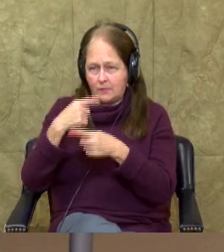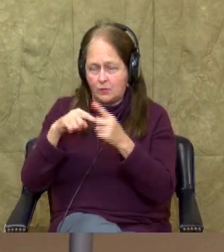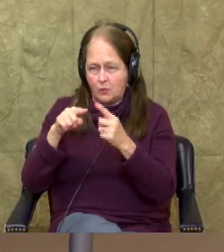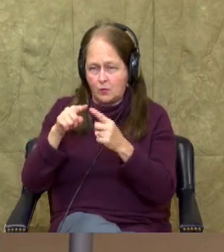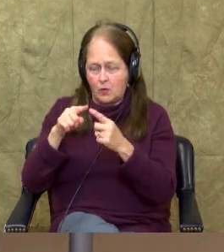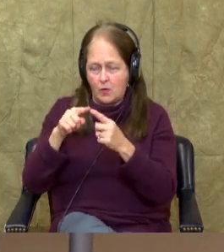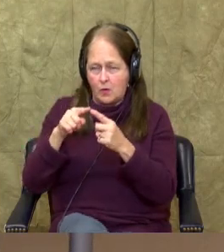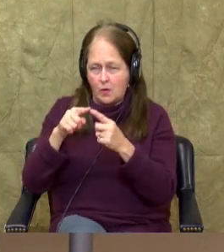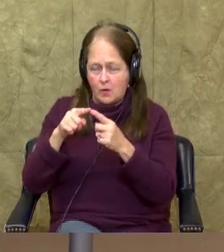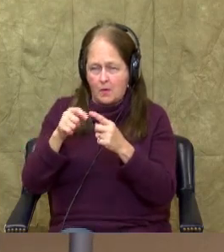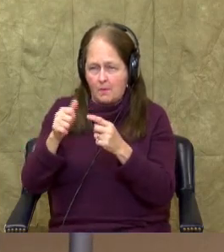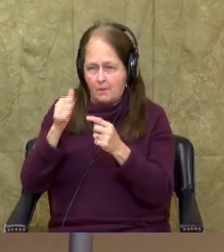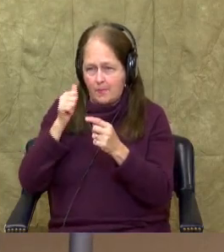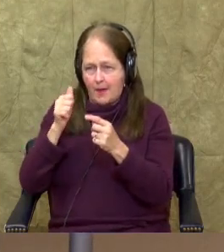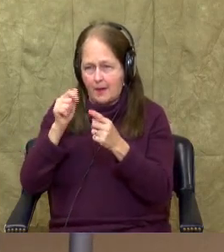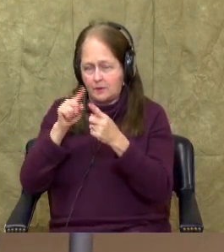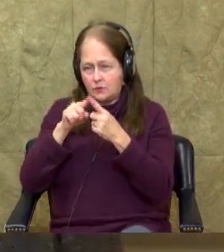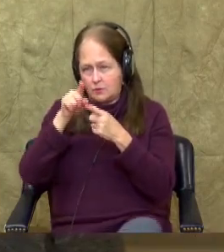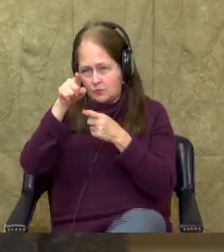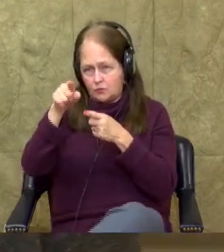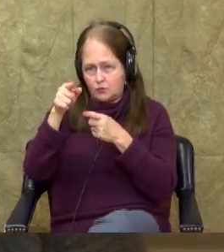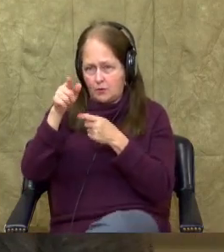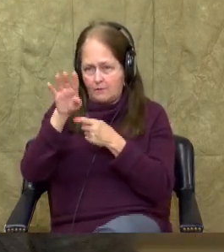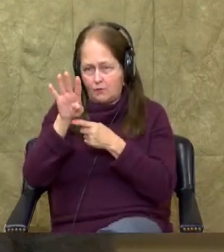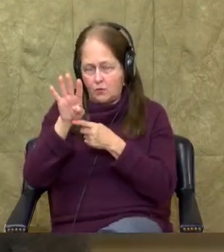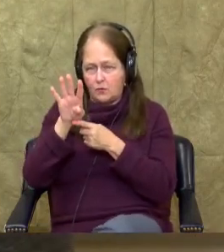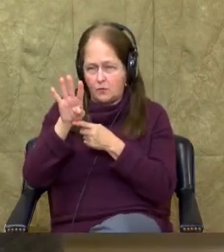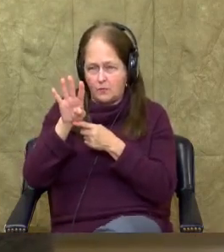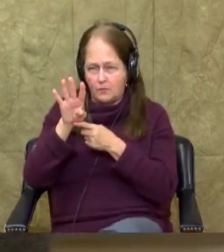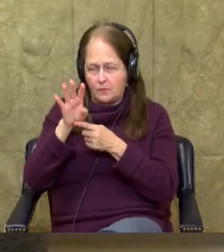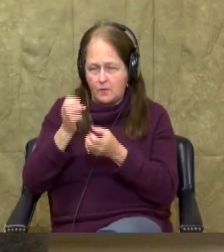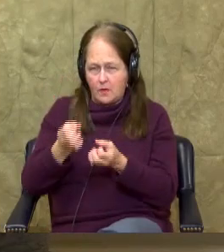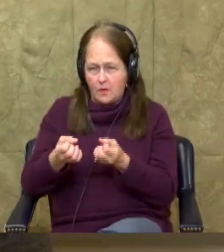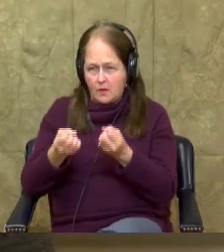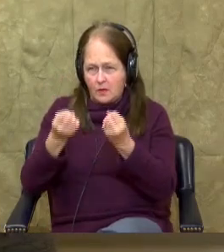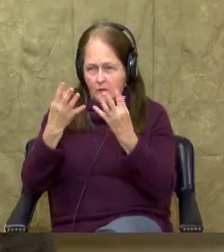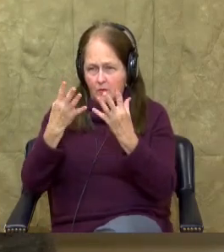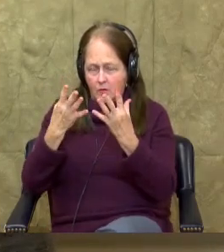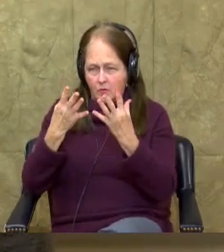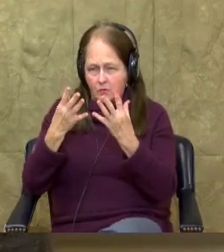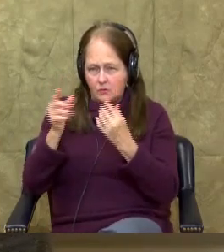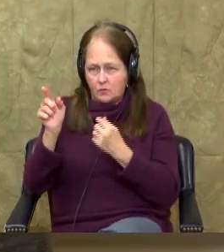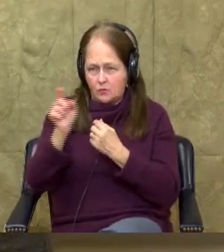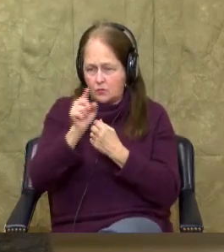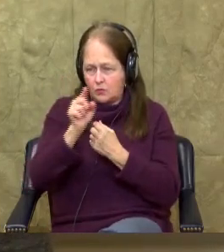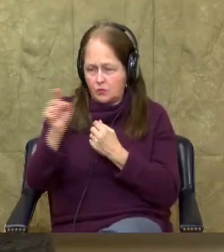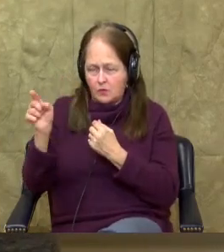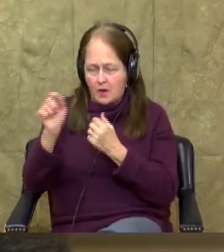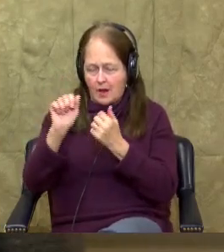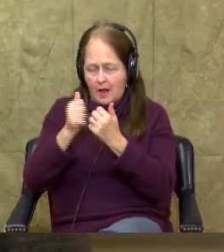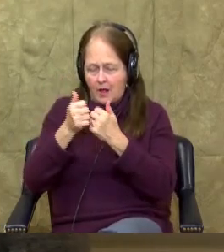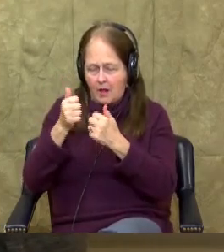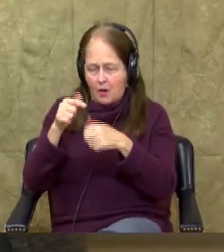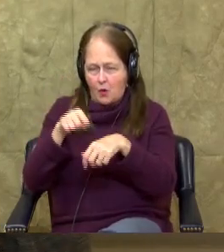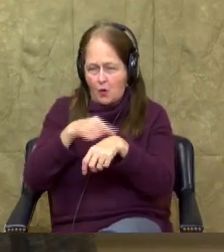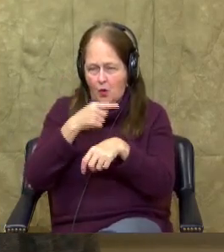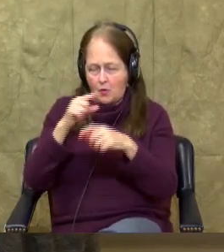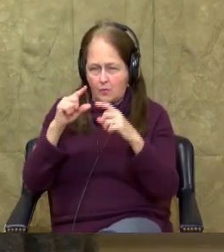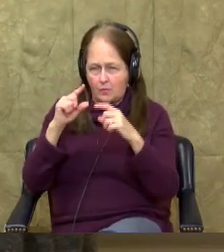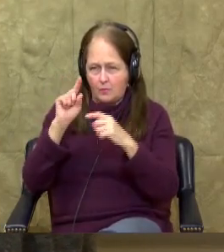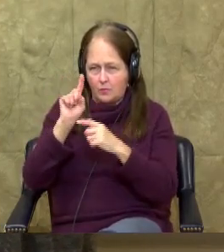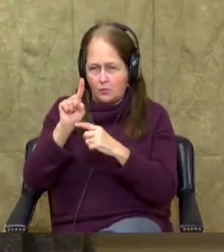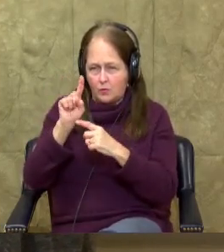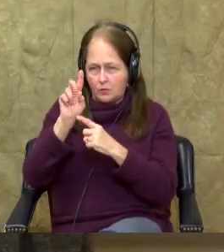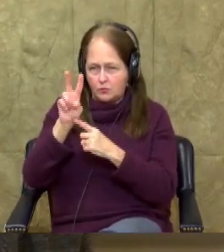back to this one. We had 24. How many do we have across for the length?